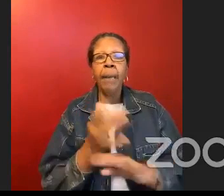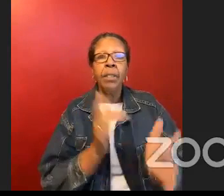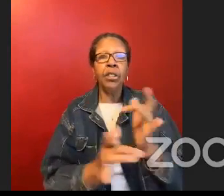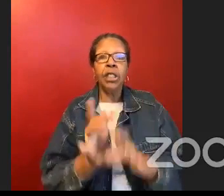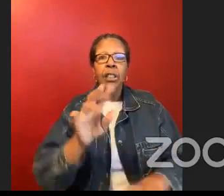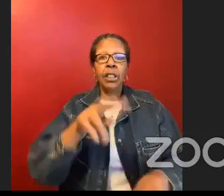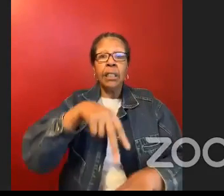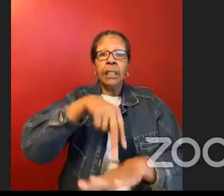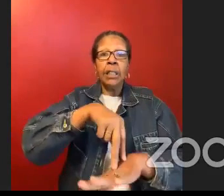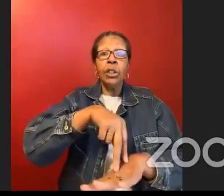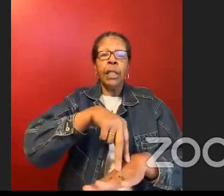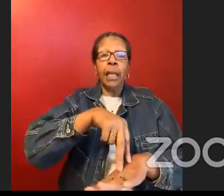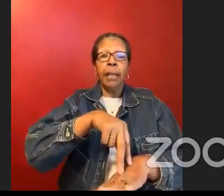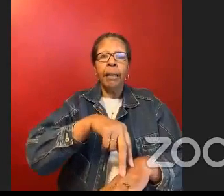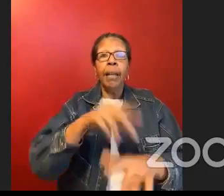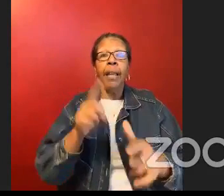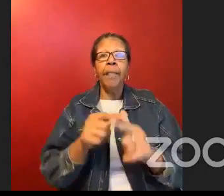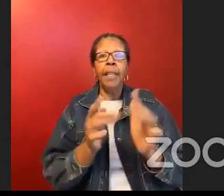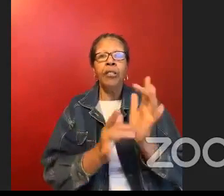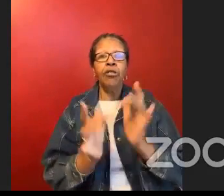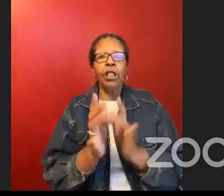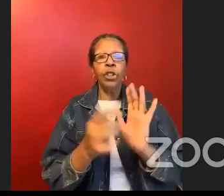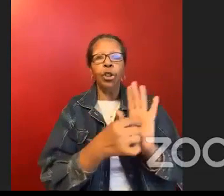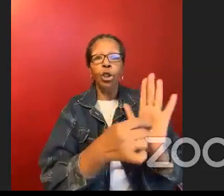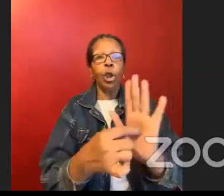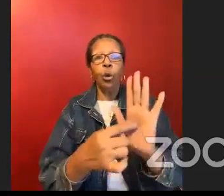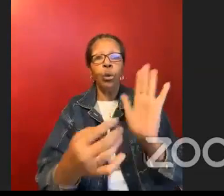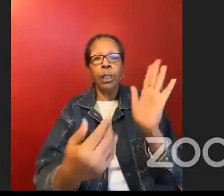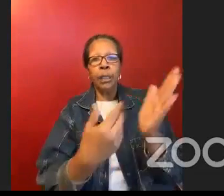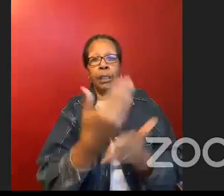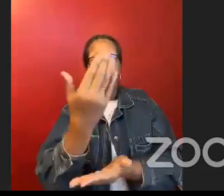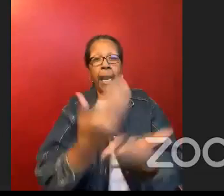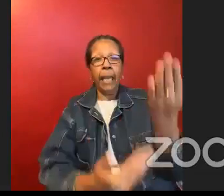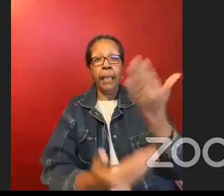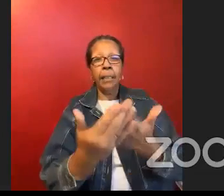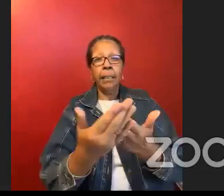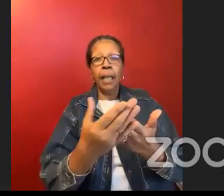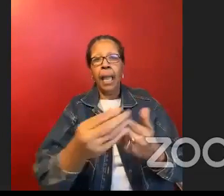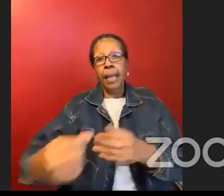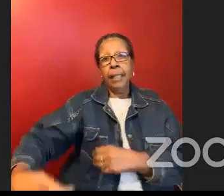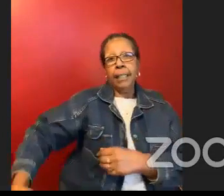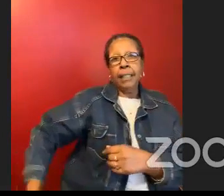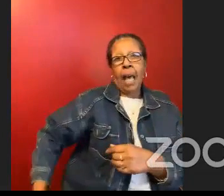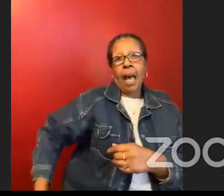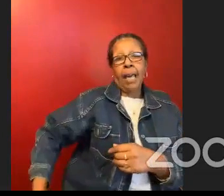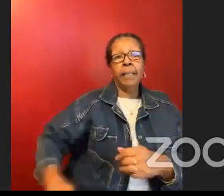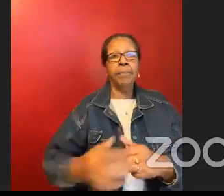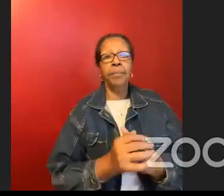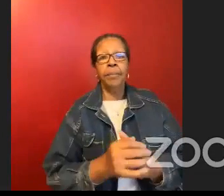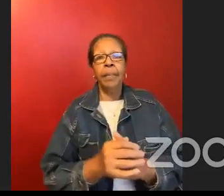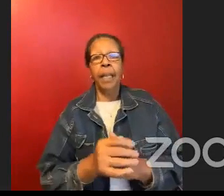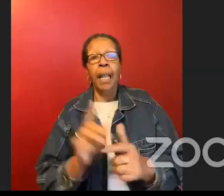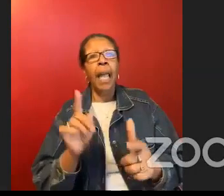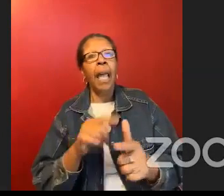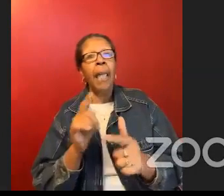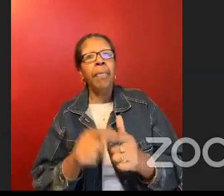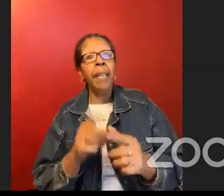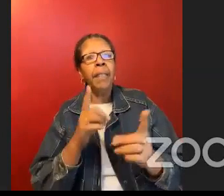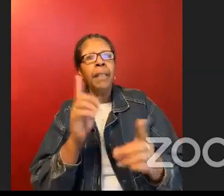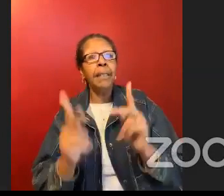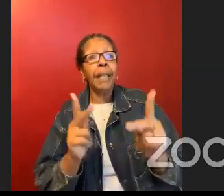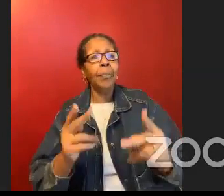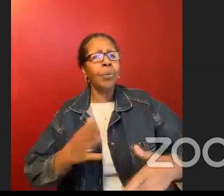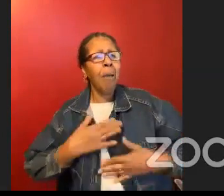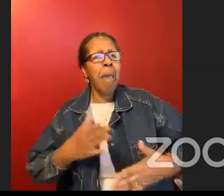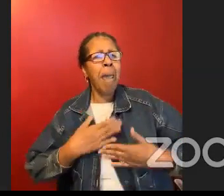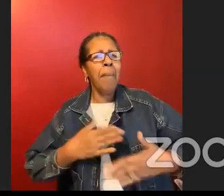he shows them his hands, and he shows them his side. Then the disciples rejoiced when they